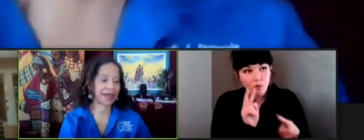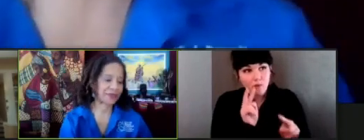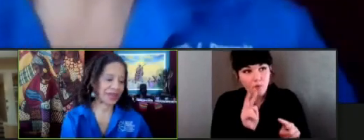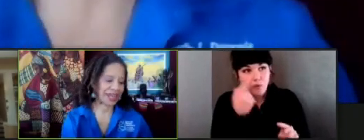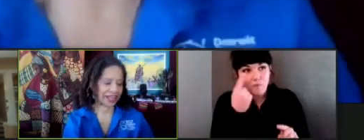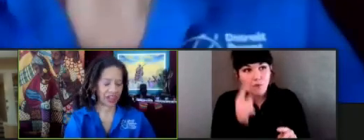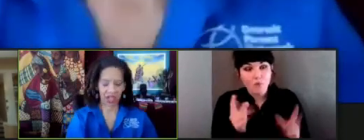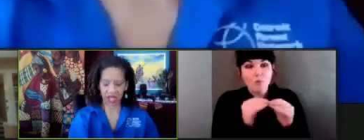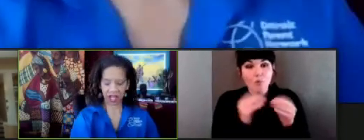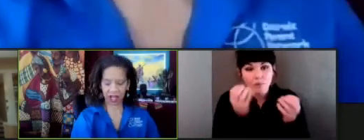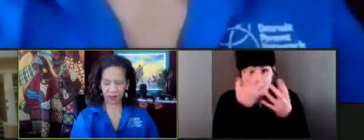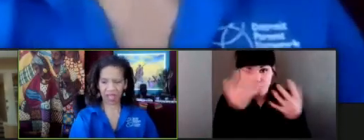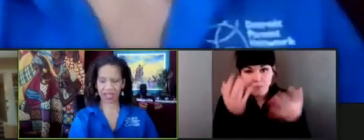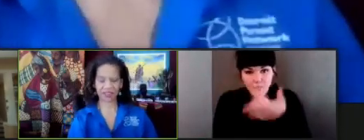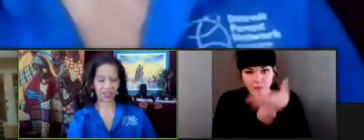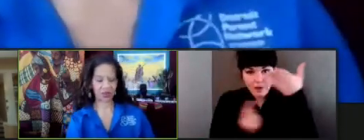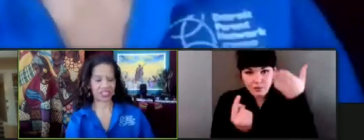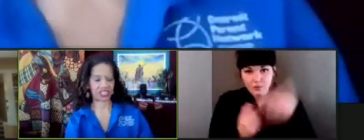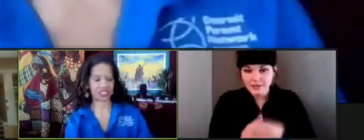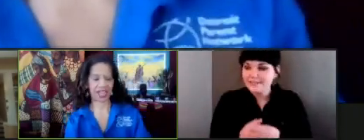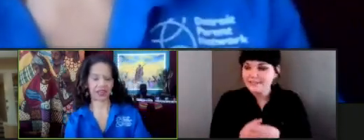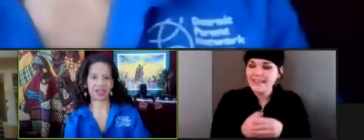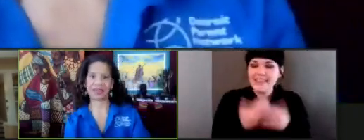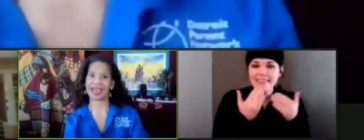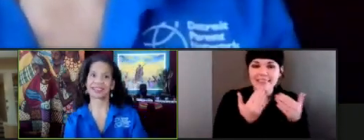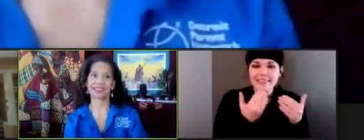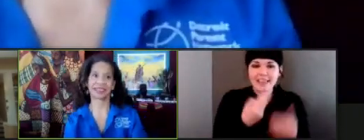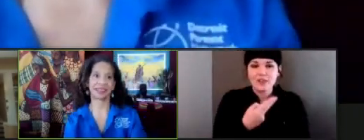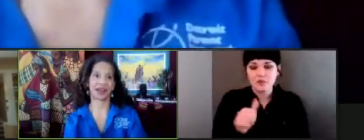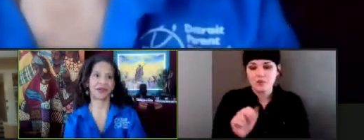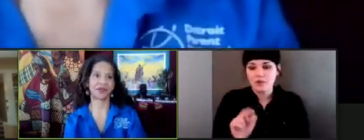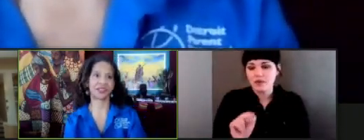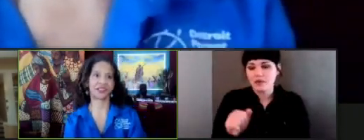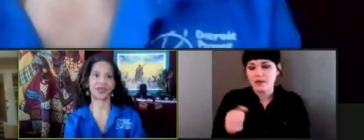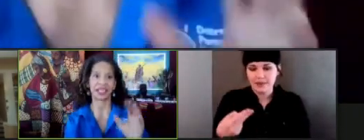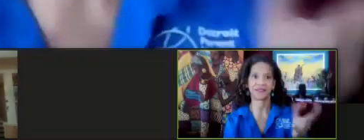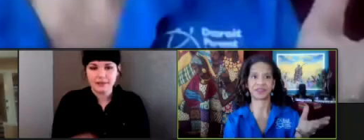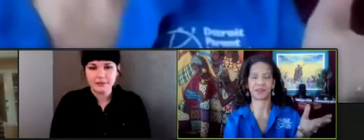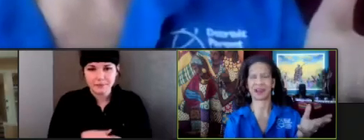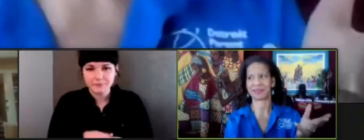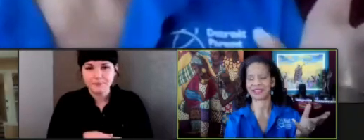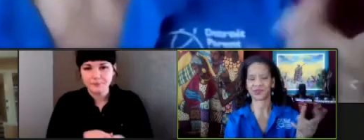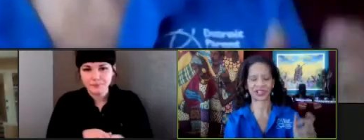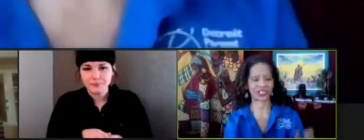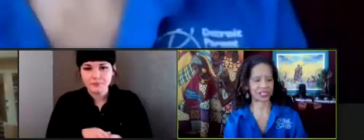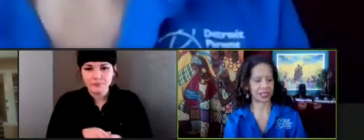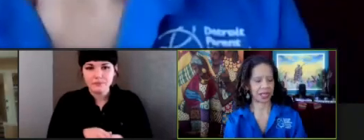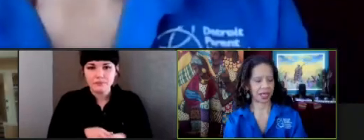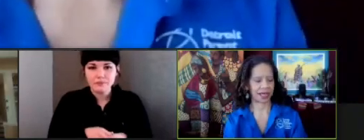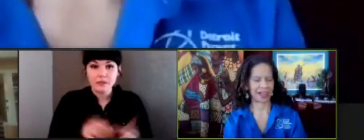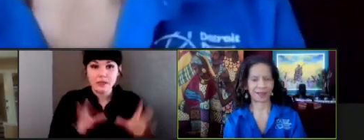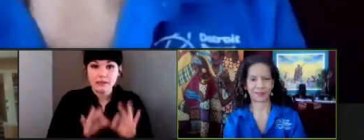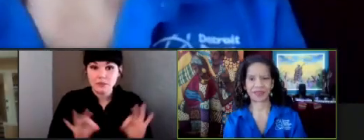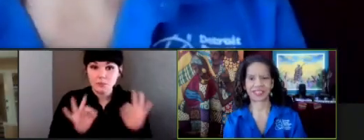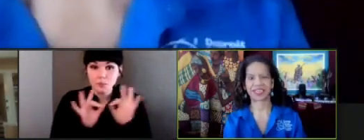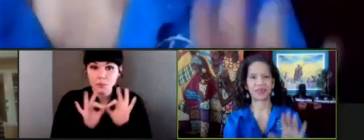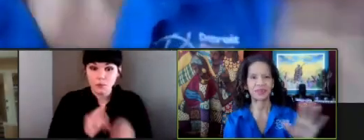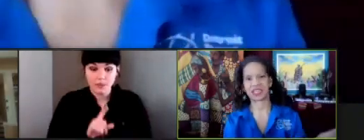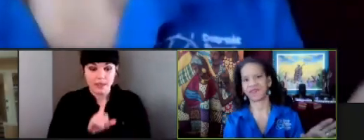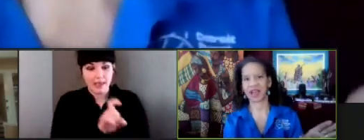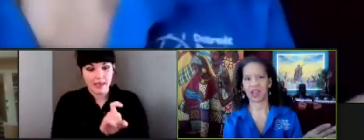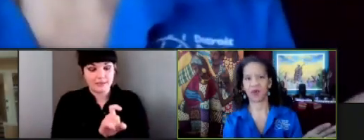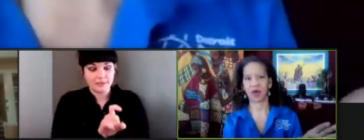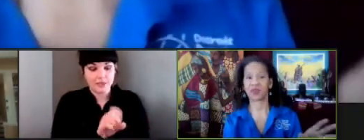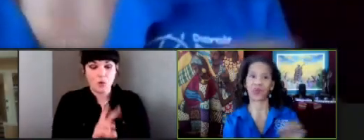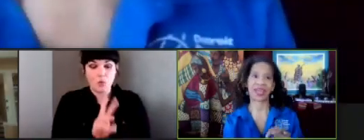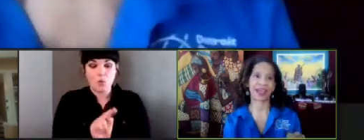Hannah. And by the way, I think we should not only be asking our own Detroit Health Department this question, but team, we